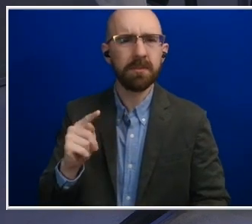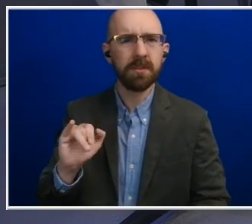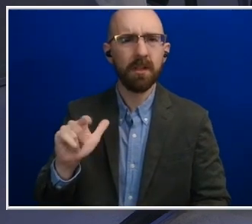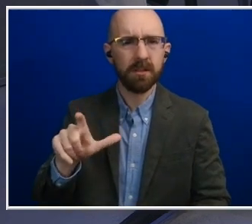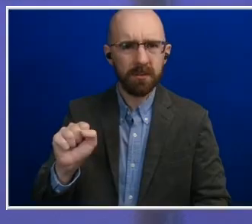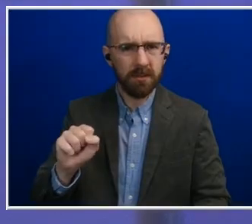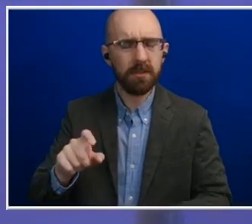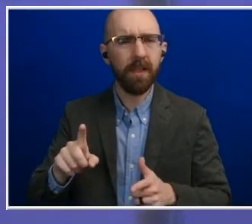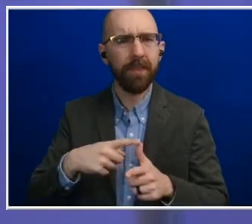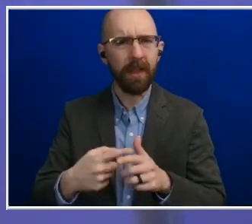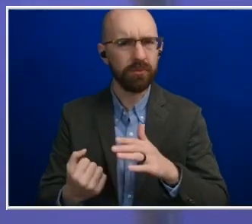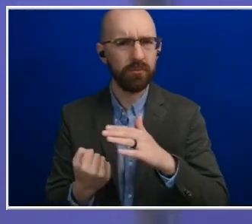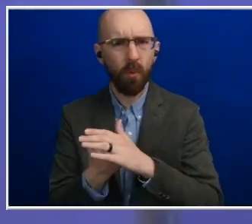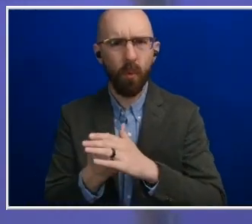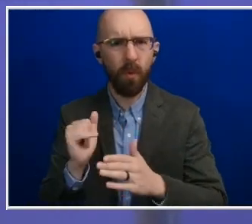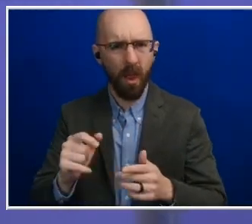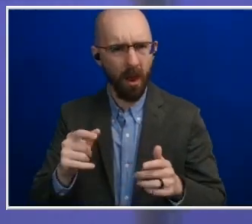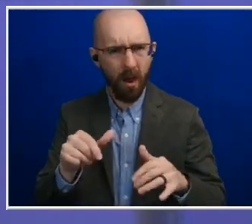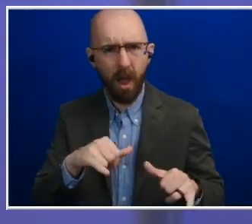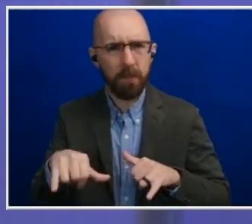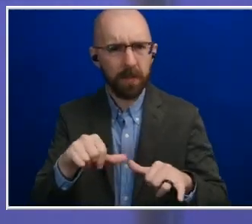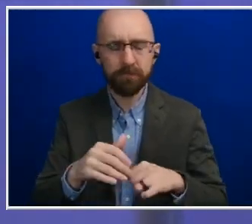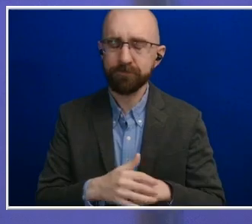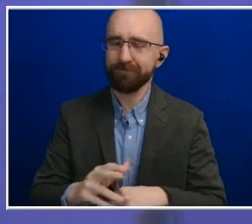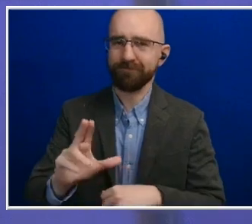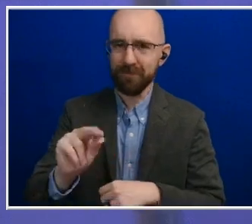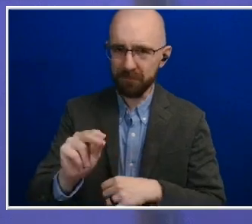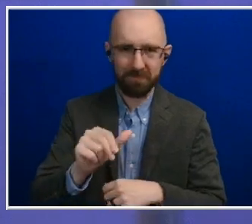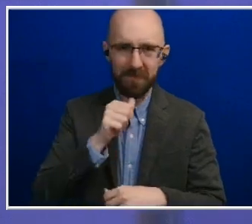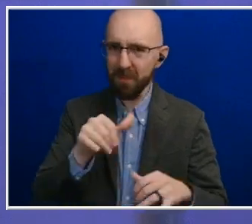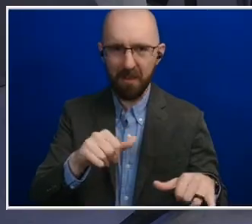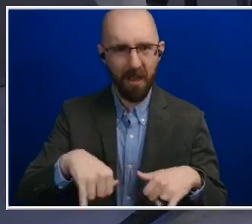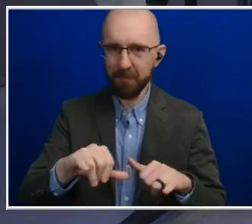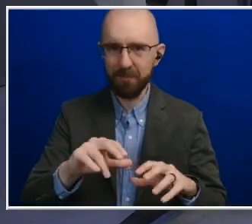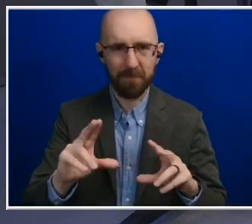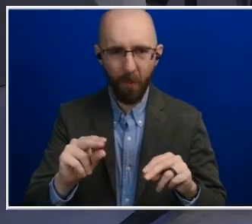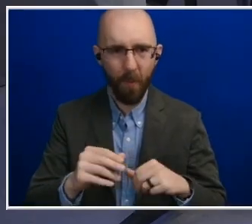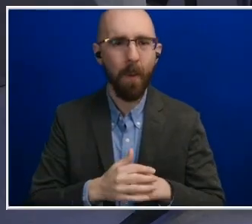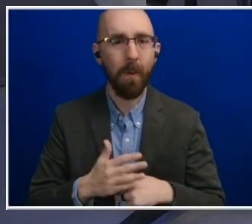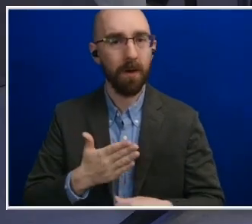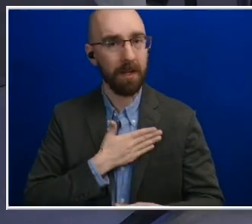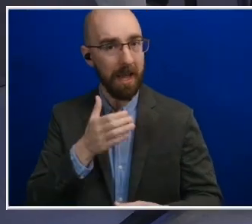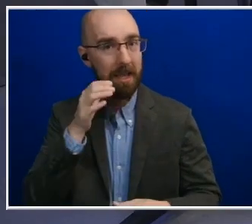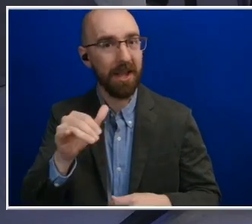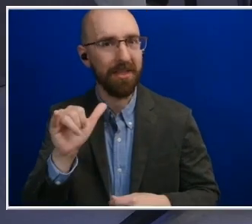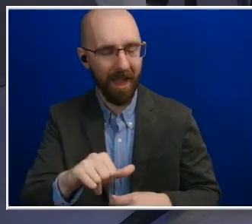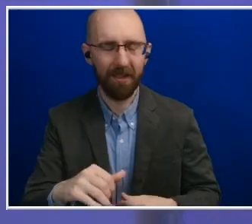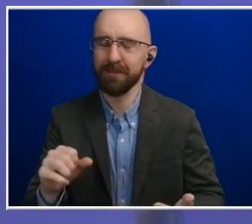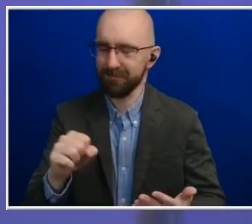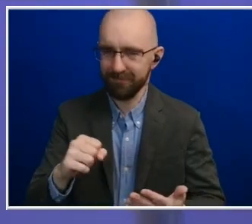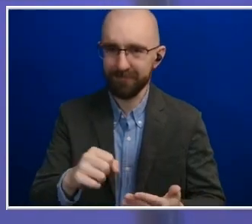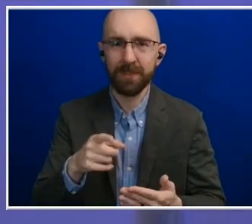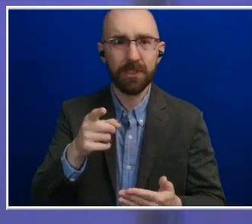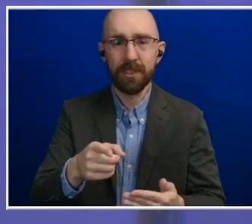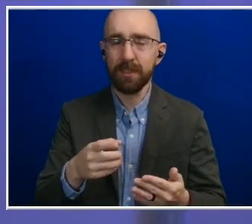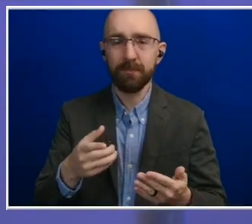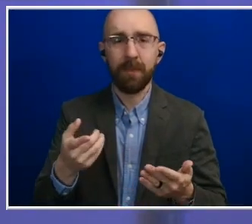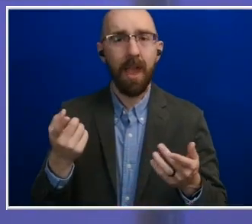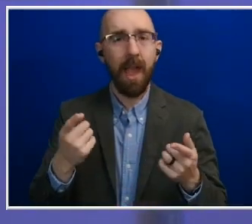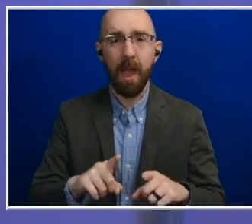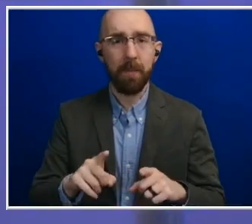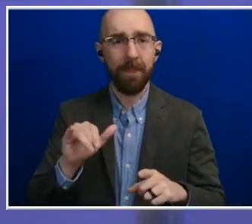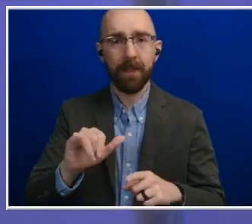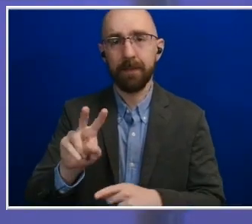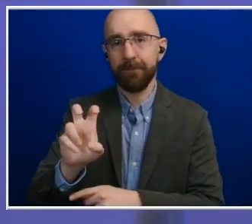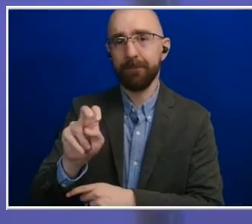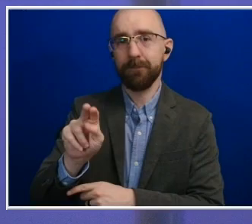common? No, not common. Good. Well, glad to hear that. Yes, but she ended up having this venous sinus